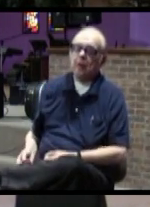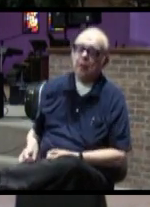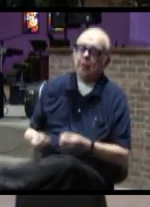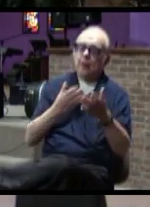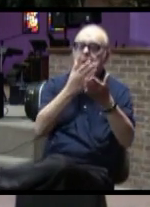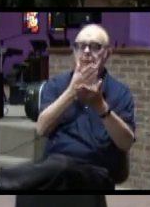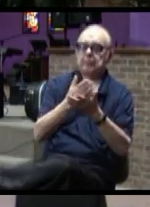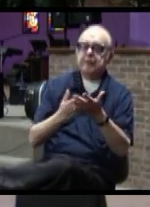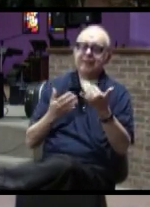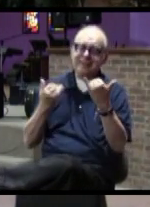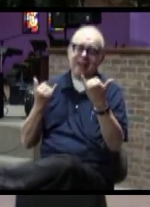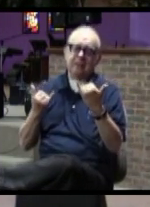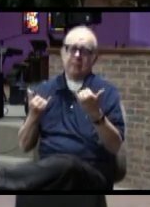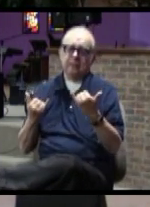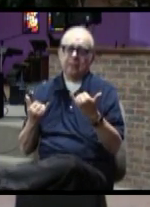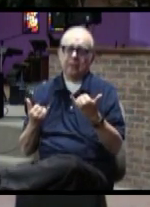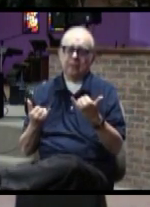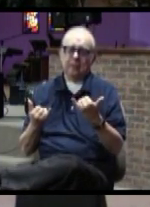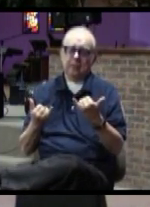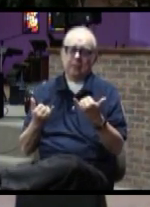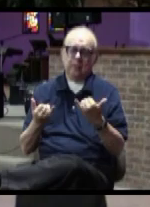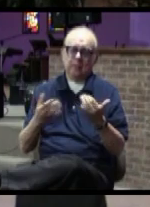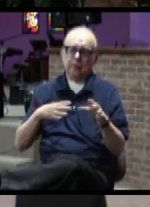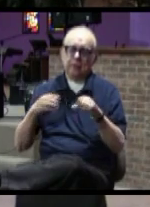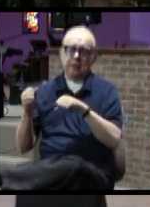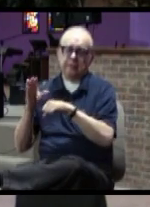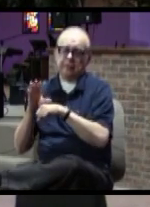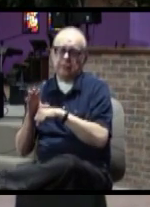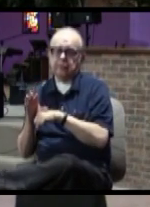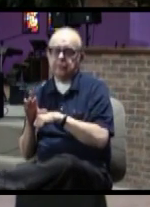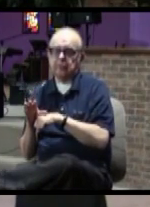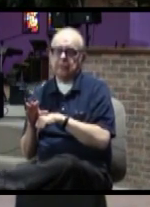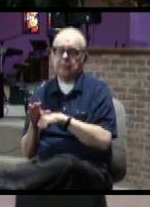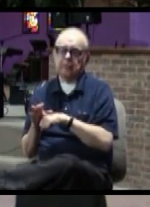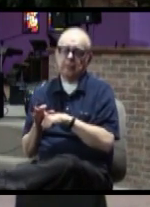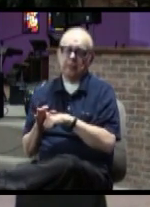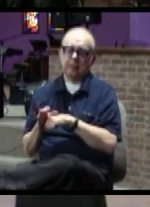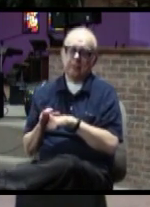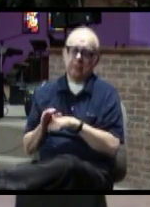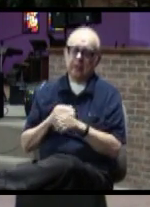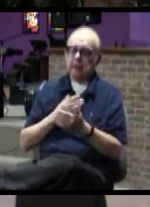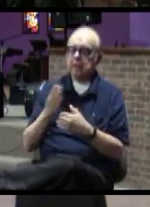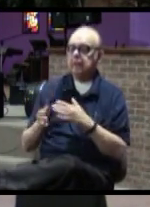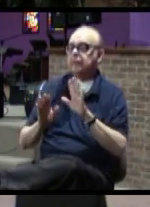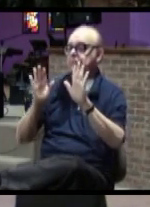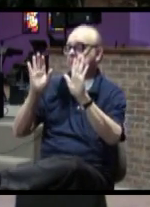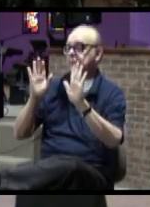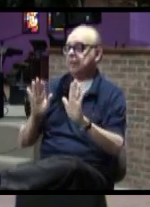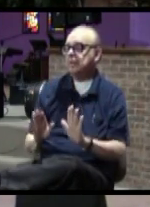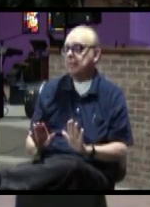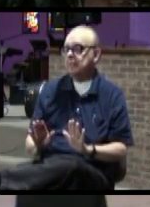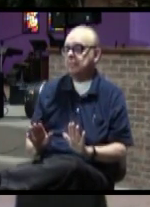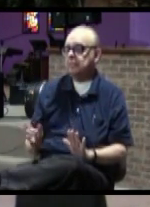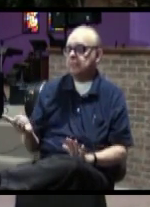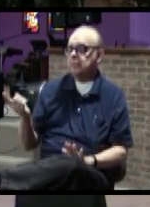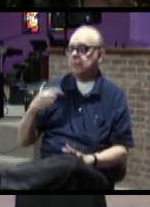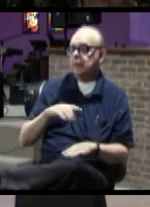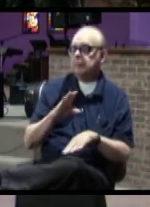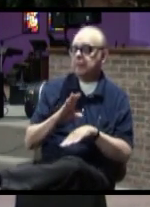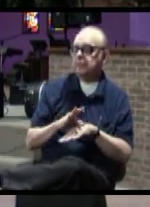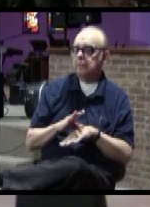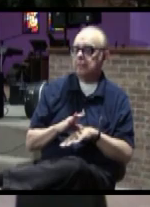If you were to throw away that piece of that puzzle on your way out of this church, and next